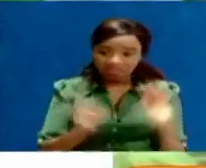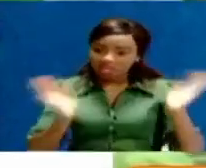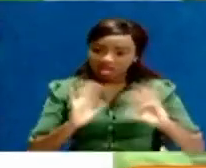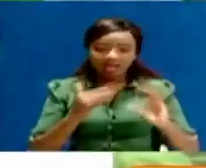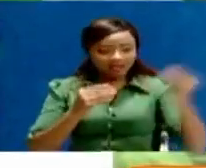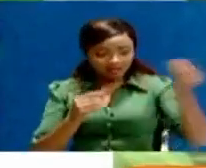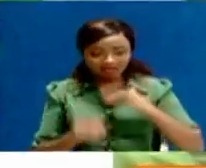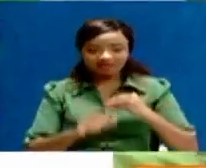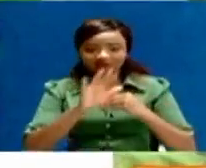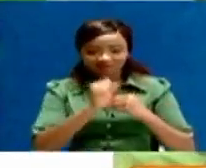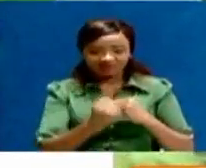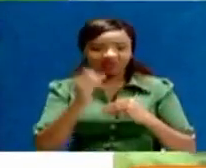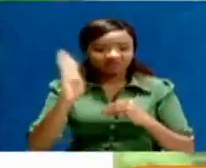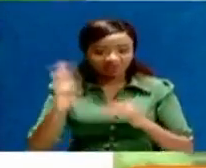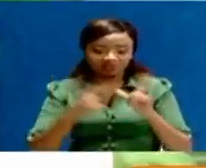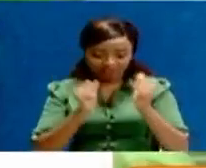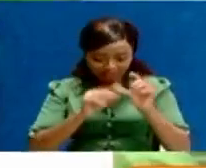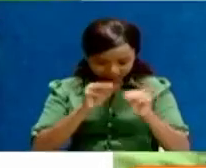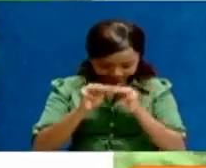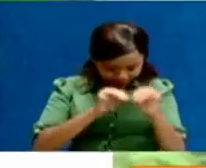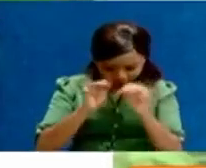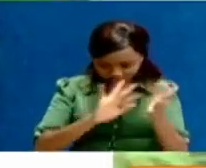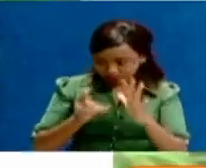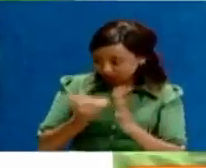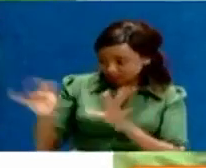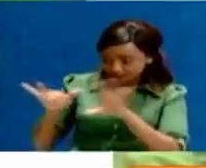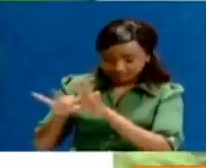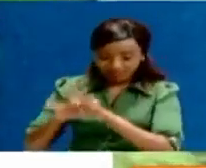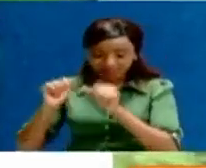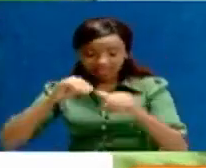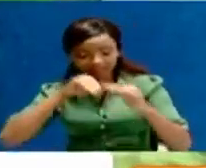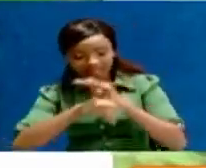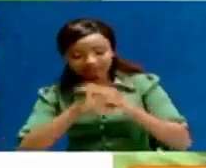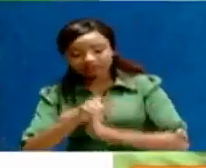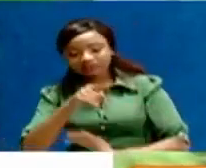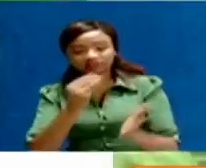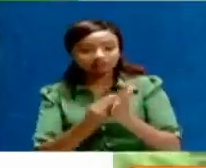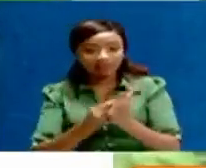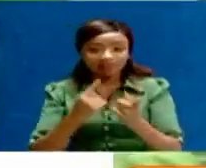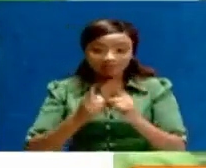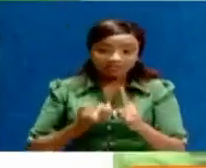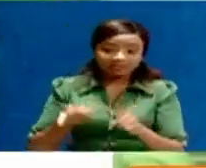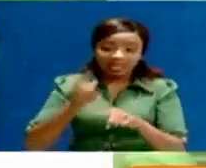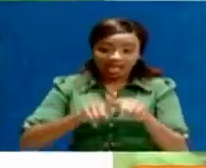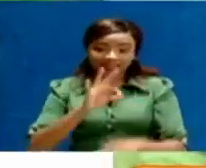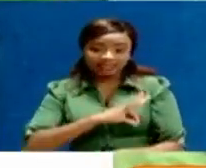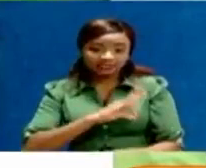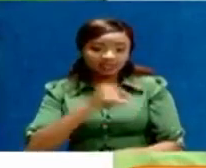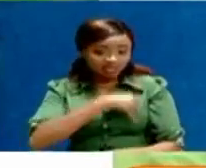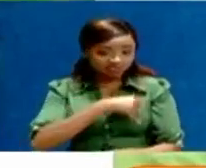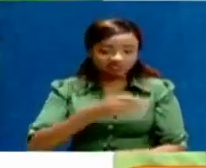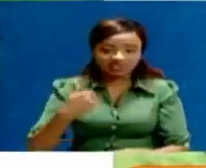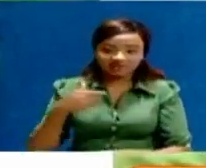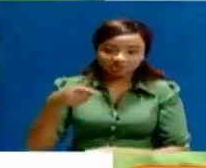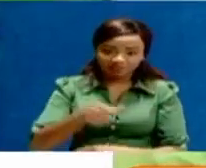given 5 billion shillings. We will be able to manage it. Our members will be accessing this money at a small fee that is manageable